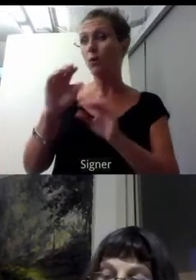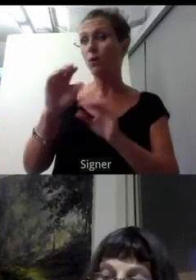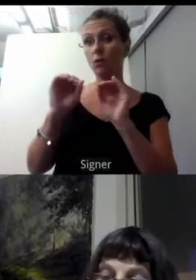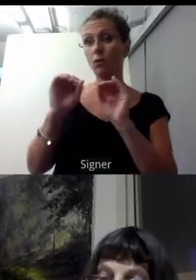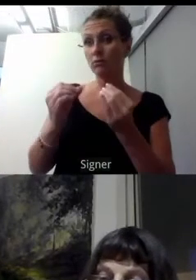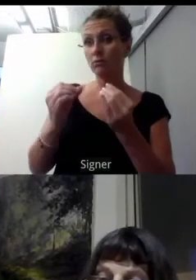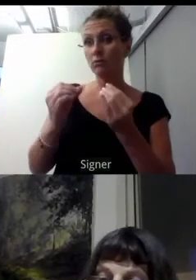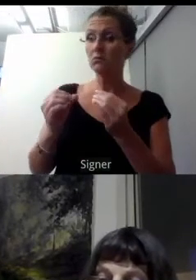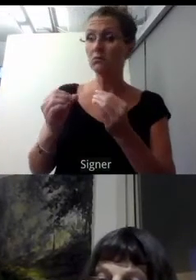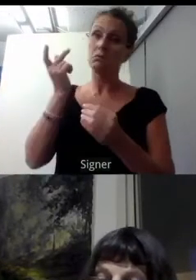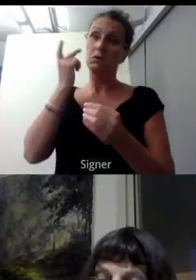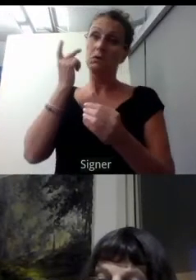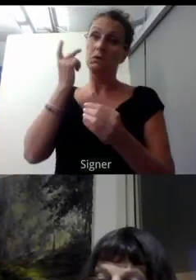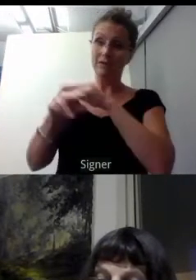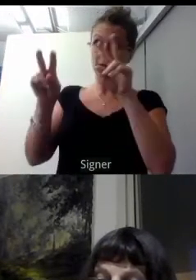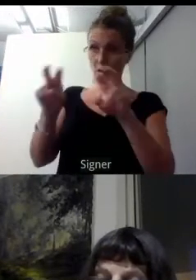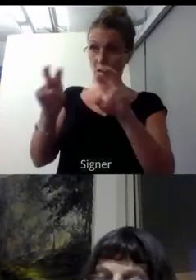right?